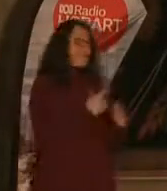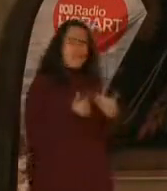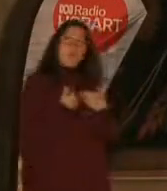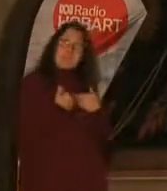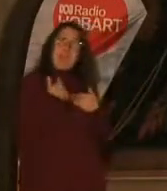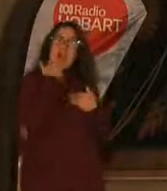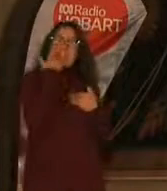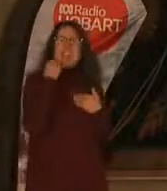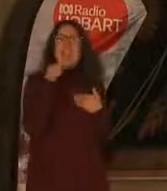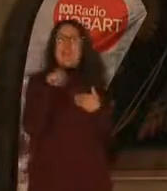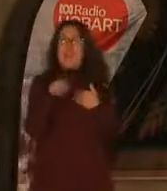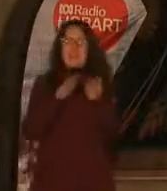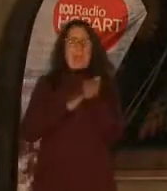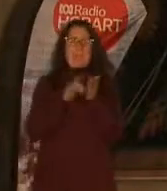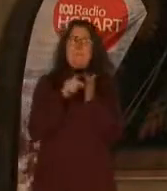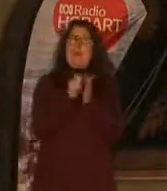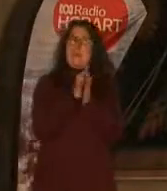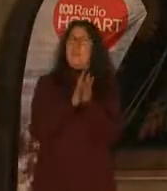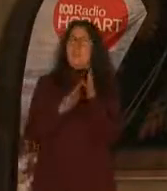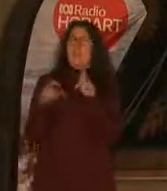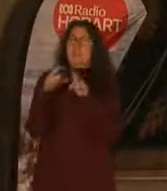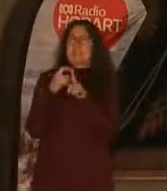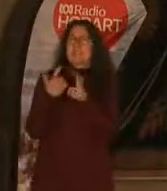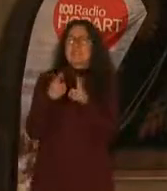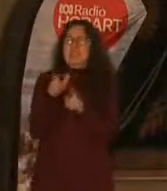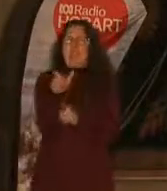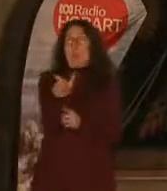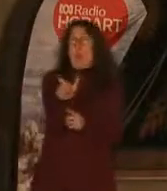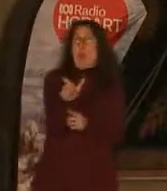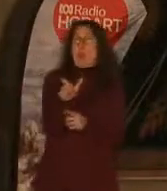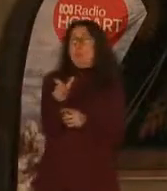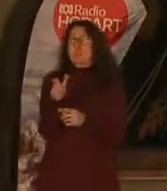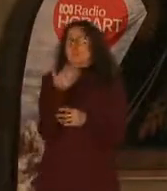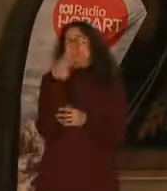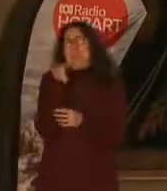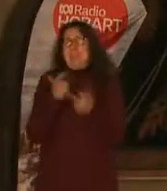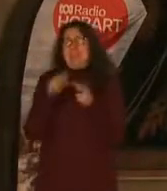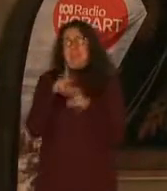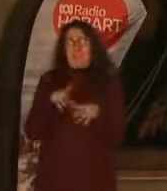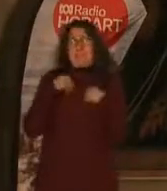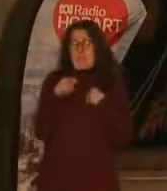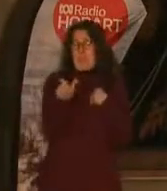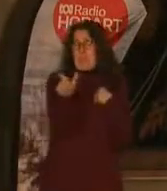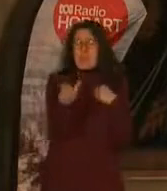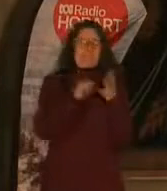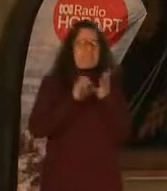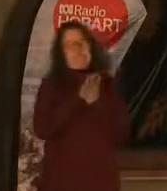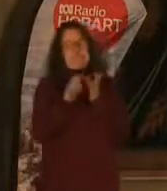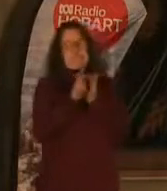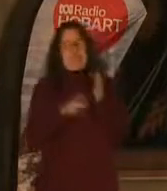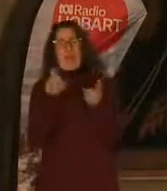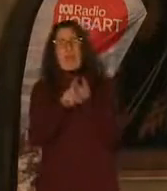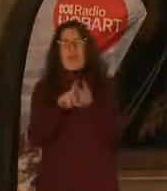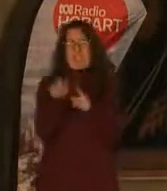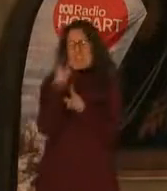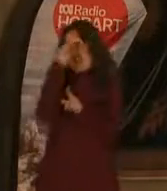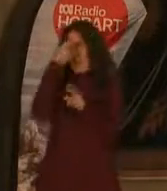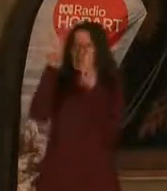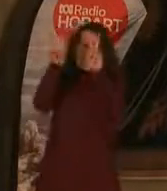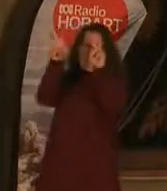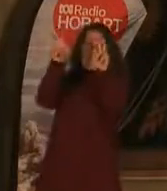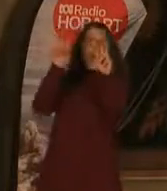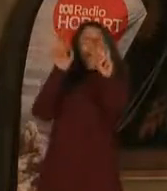they choose to embrace the term science or the Western approach to it. And when it comes to Indigenous knowledges, Western science